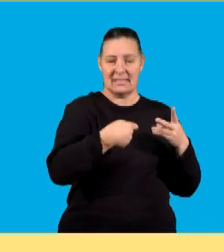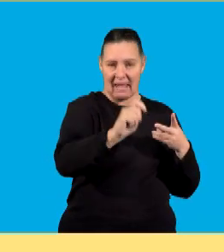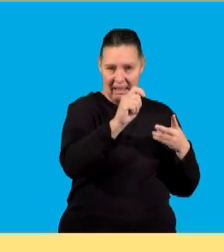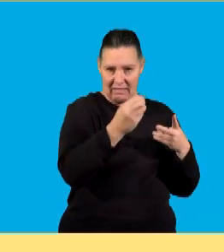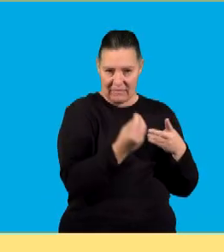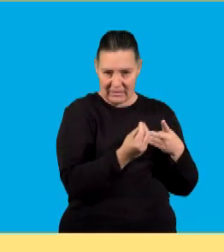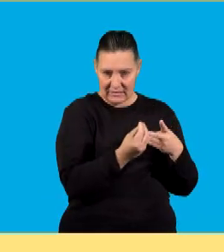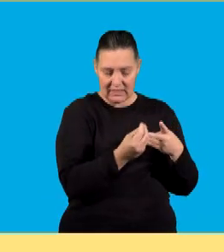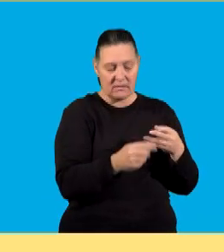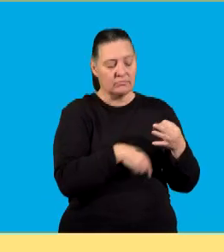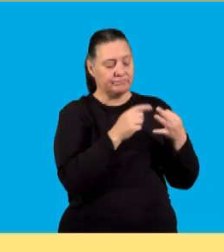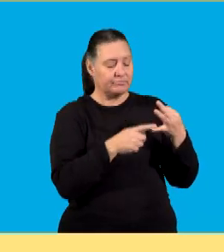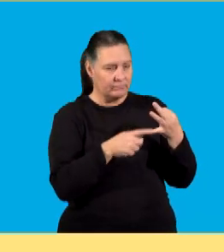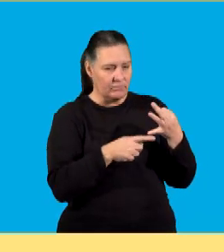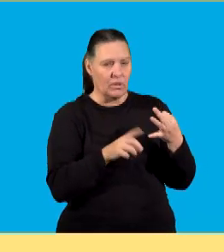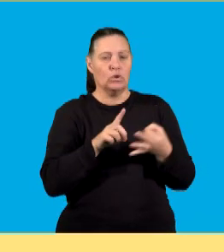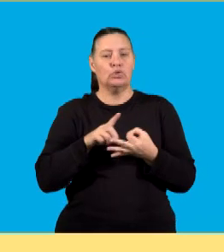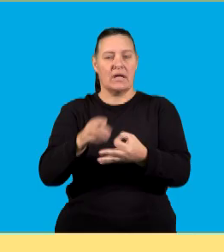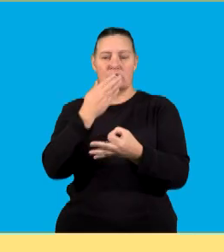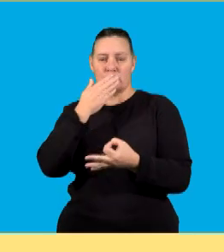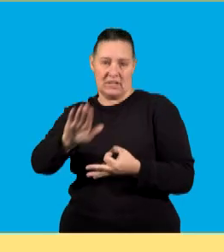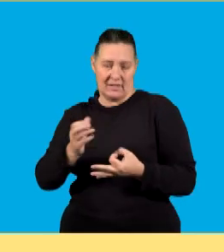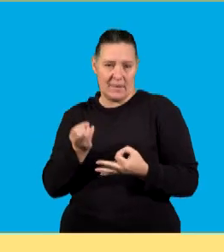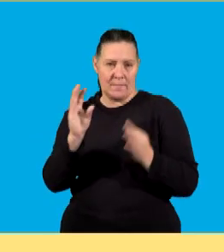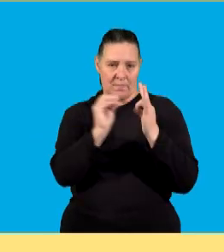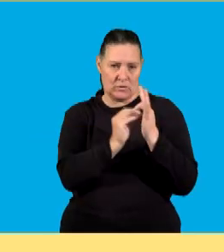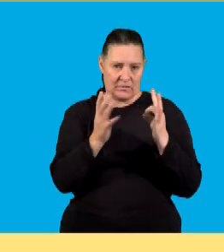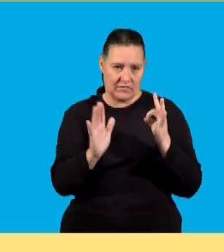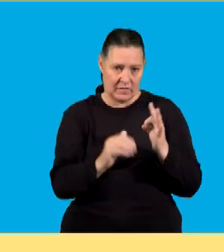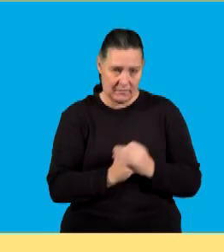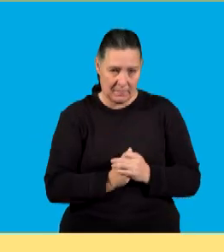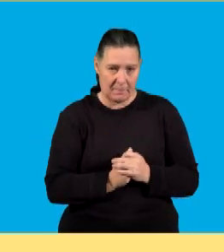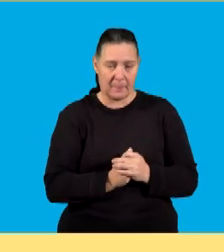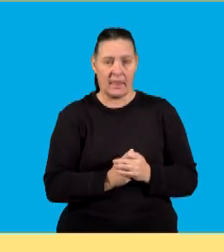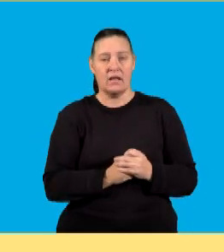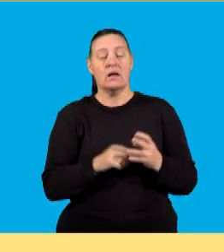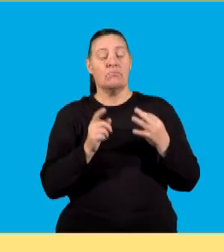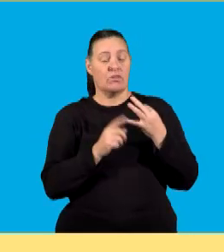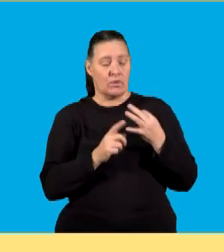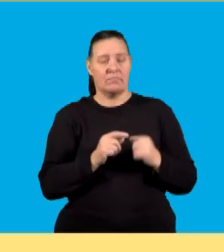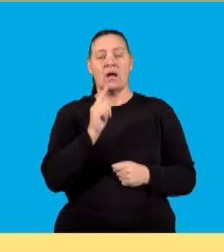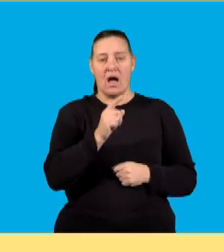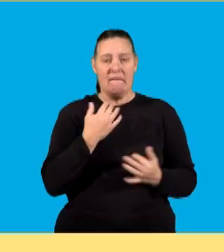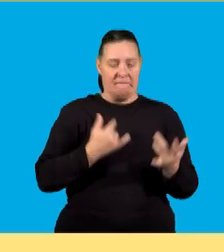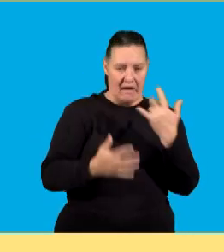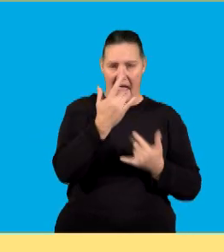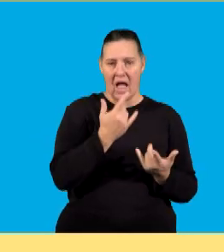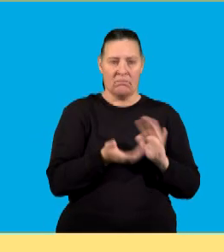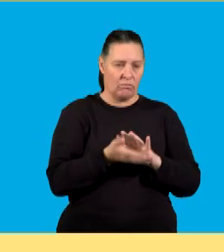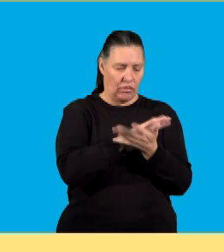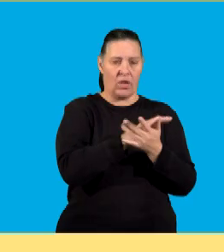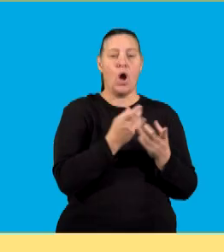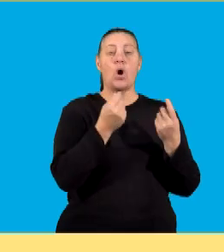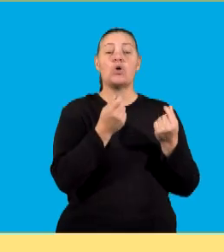the sale of goods, and we have also recorded the donation. Number 3, a fire in the storeroom